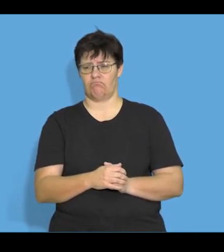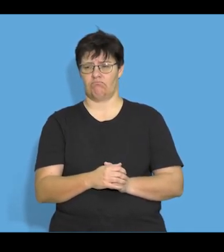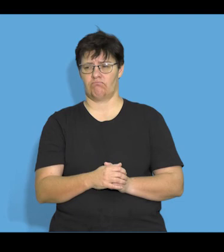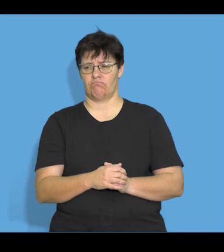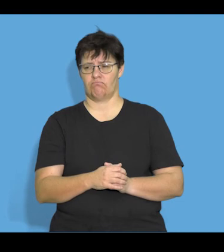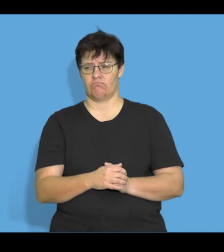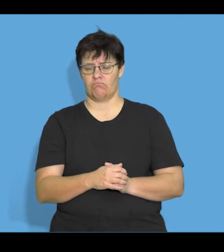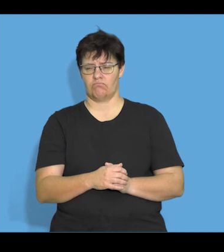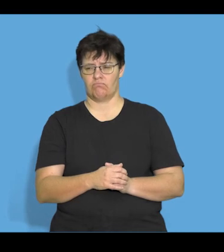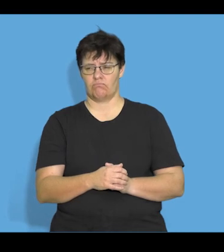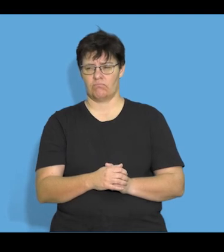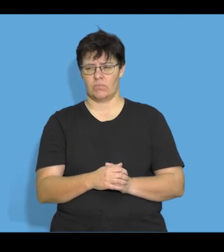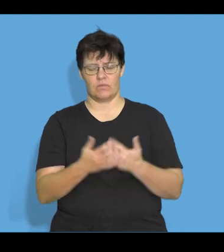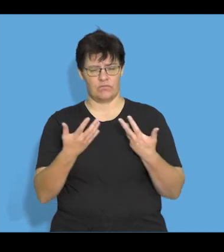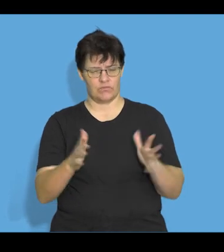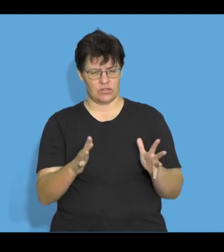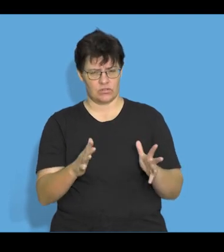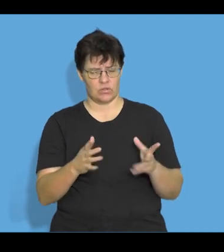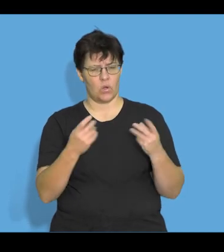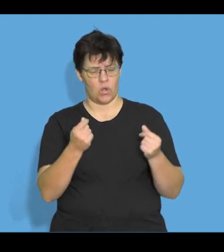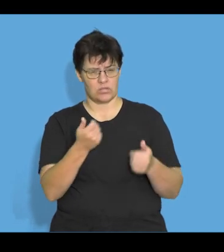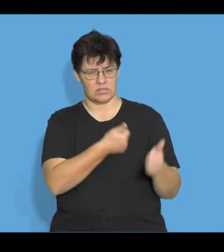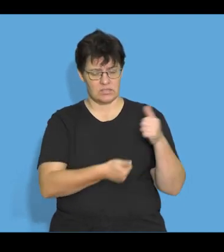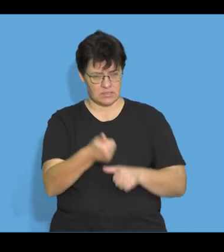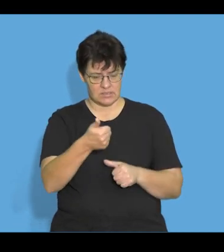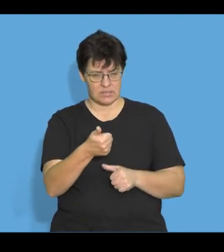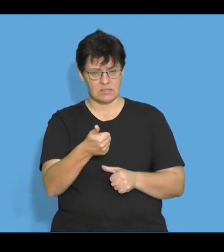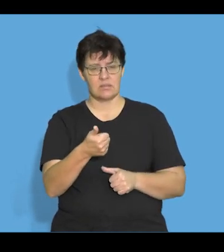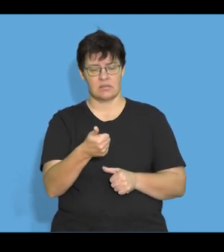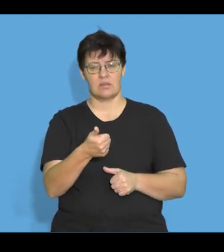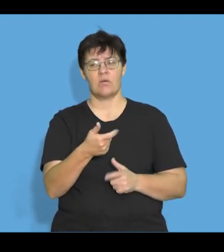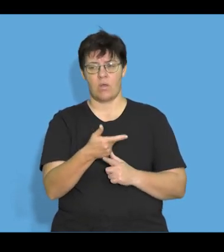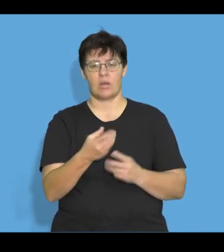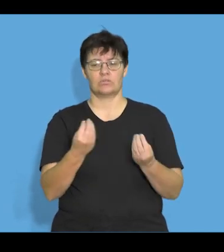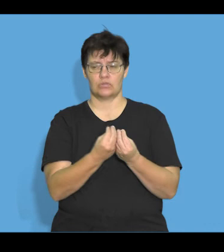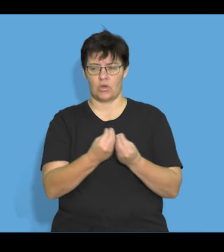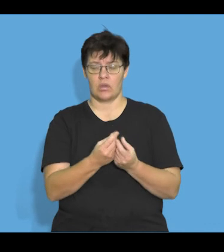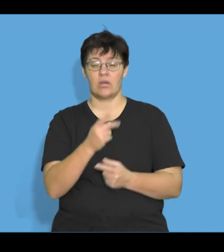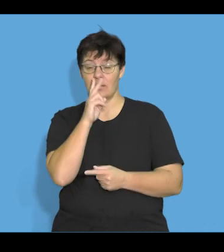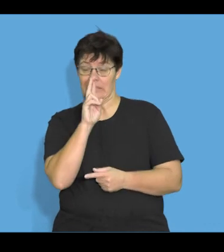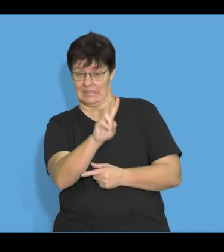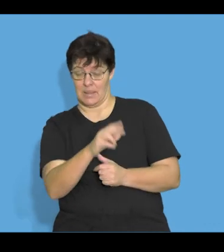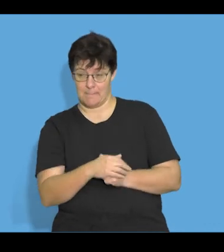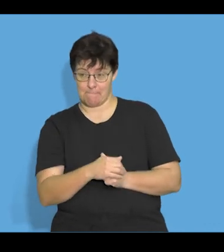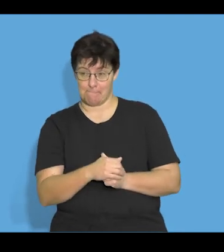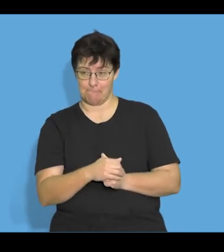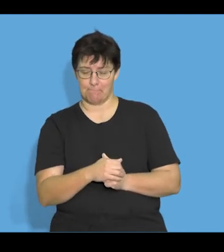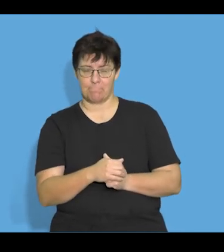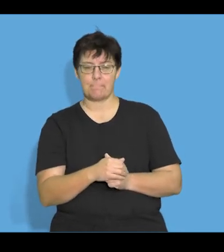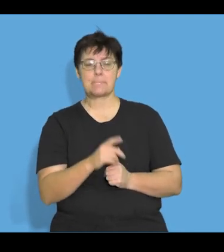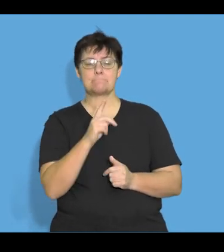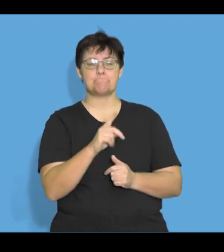we've done the cost of goods returned by debtors taken into stock. Okay, now watch this here. The cost of goods returned